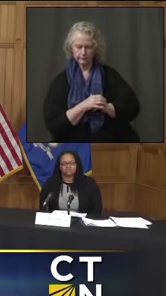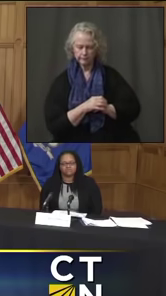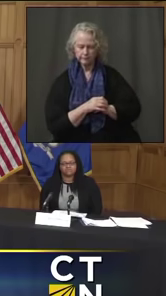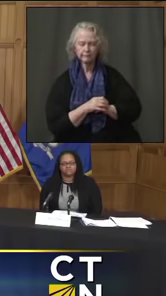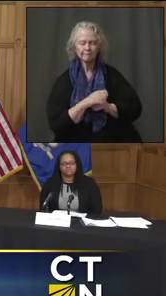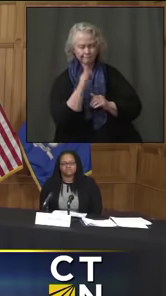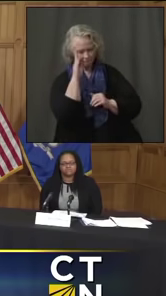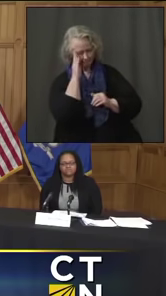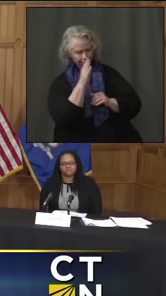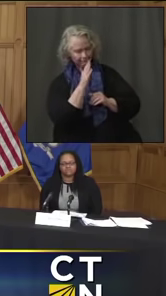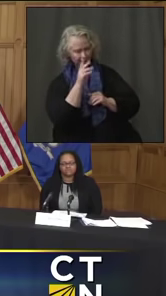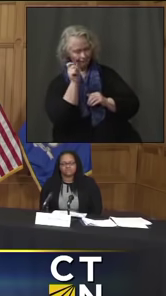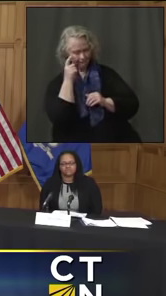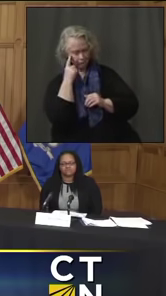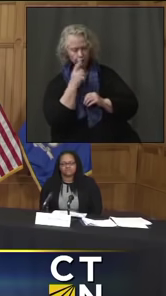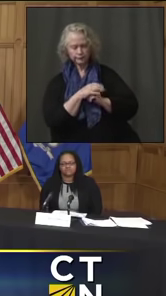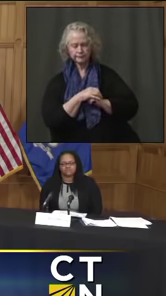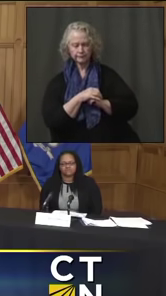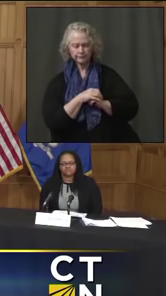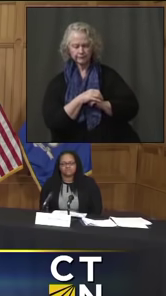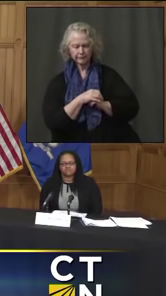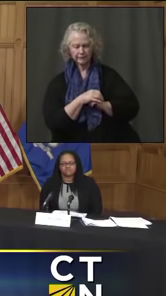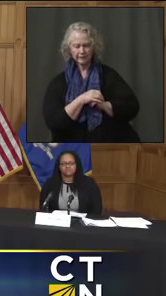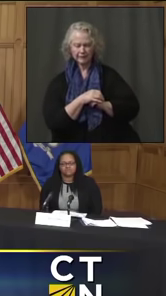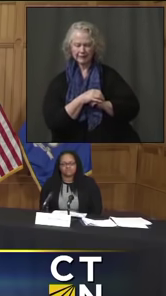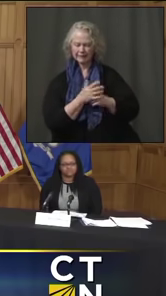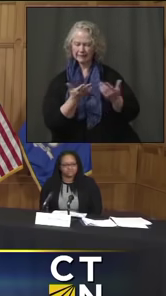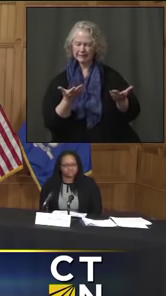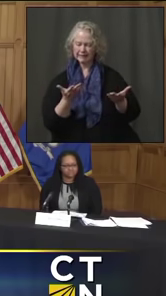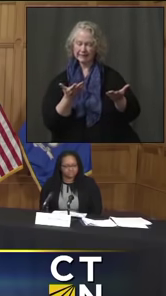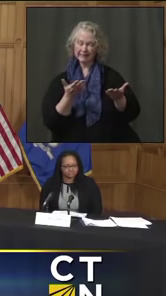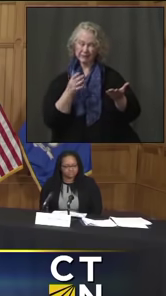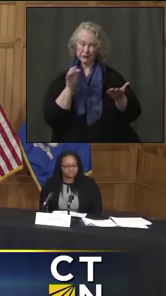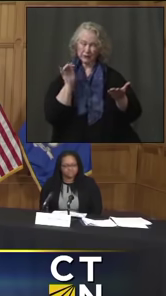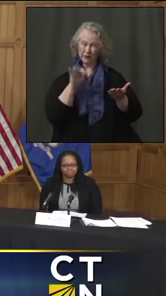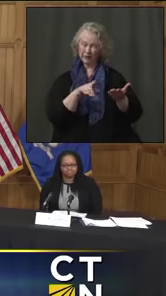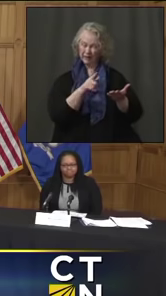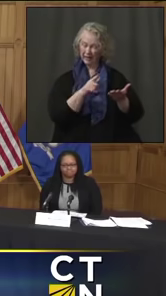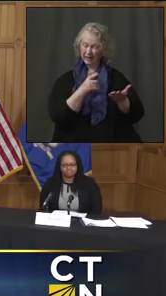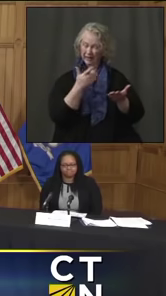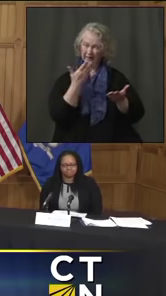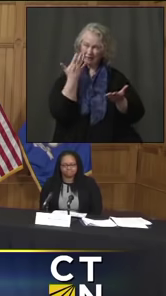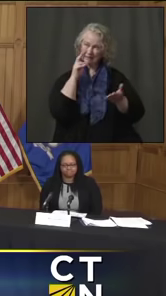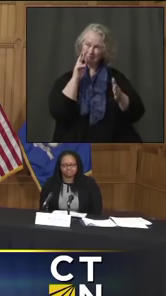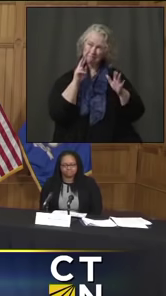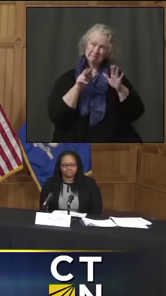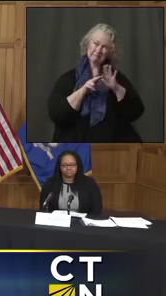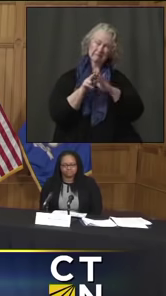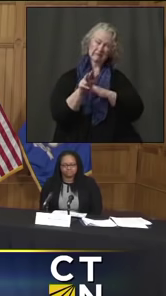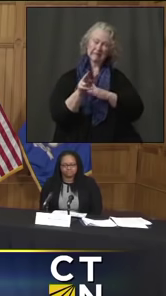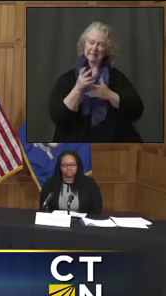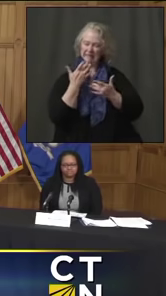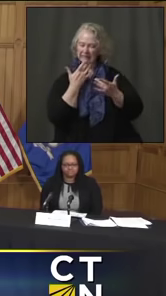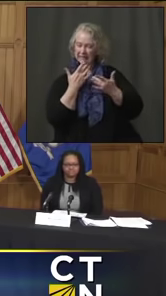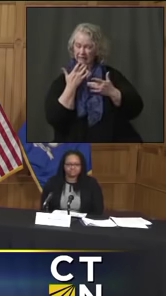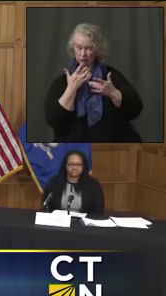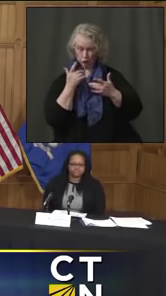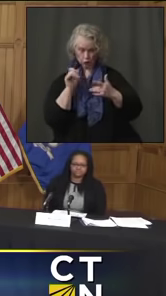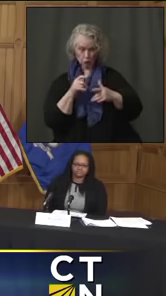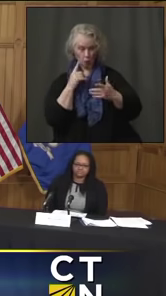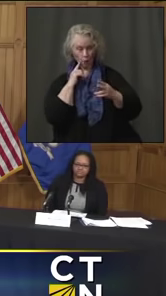Hi, Governor. So, given the dire STF projections, is it time to revisit the tolls